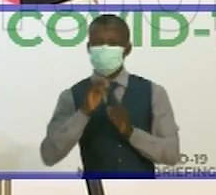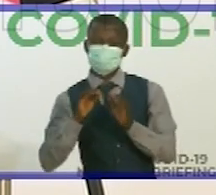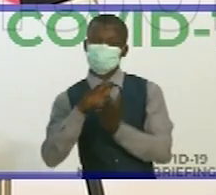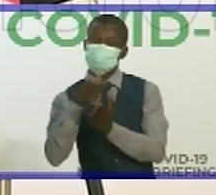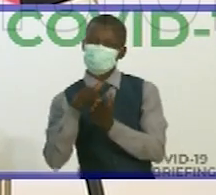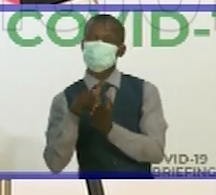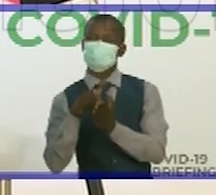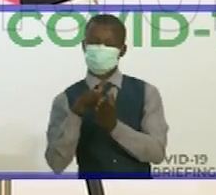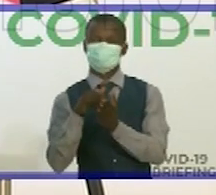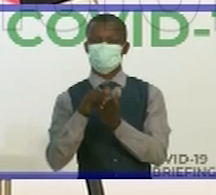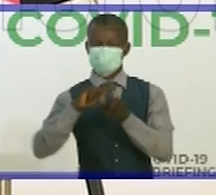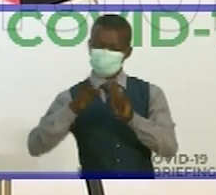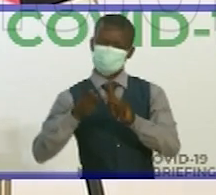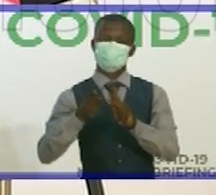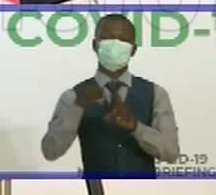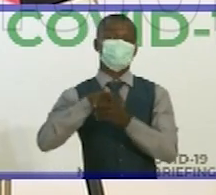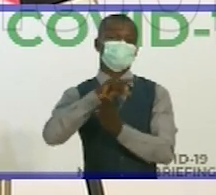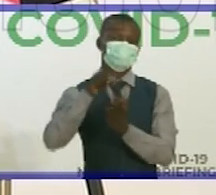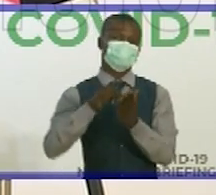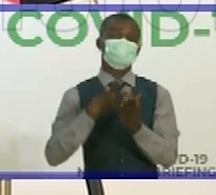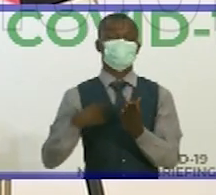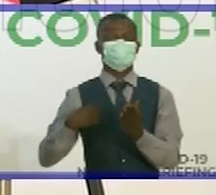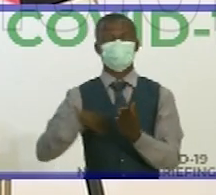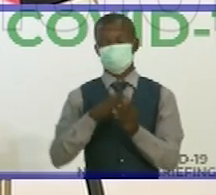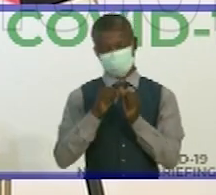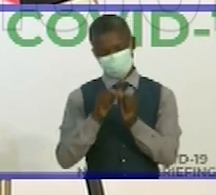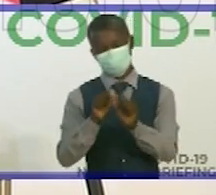partner in this regard, and we continue to work